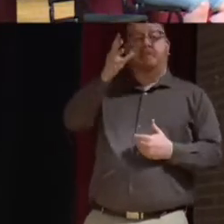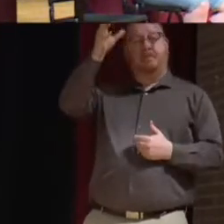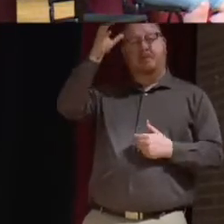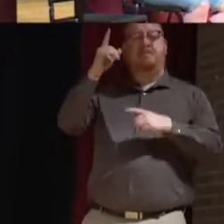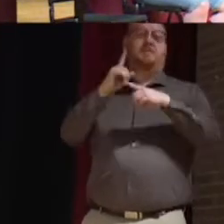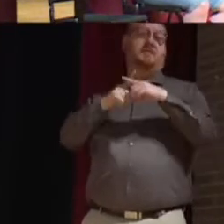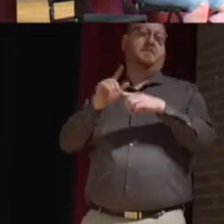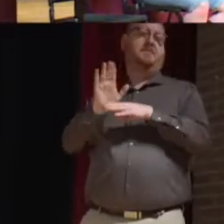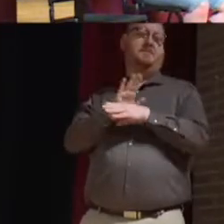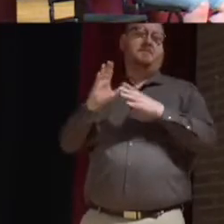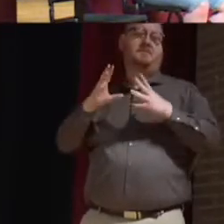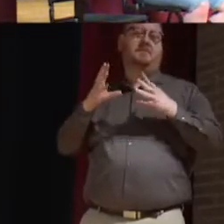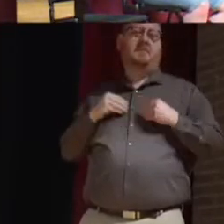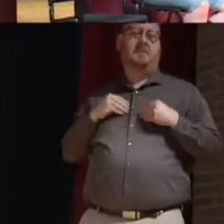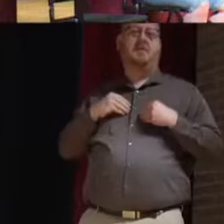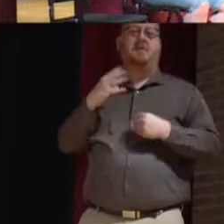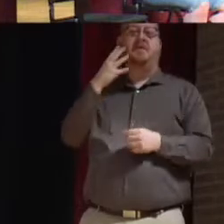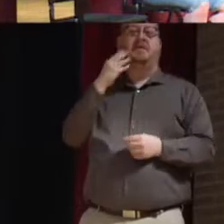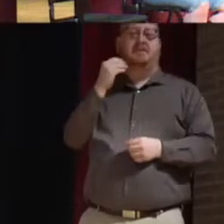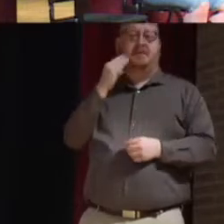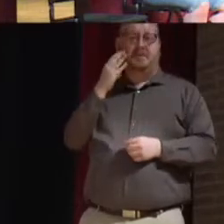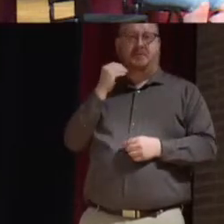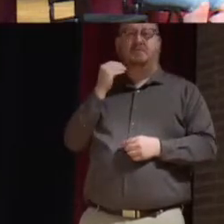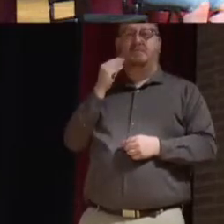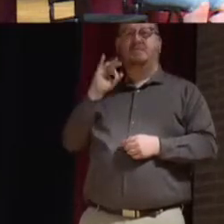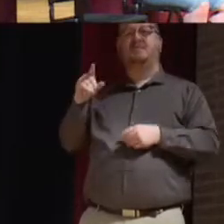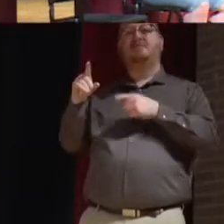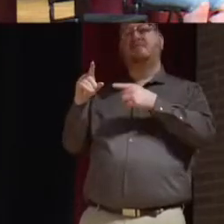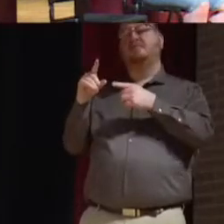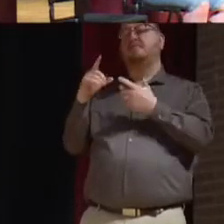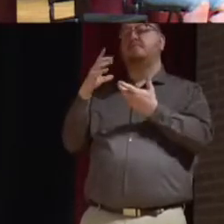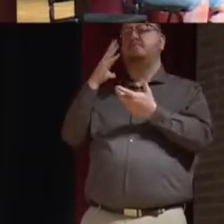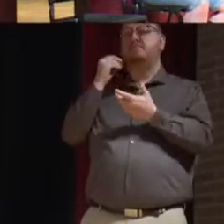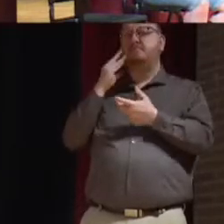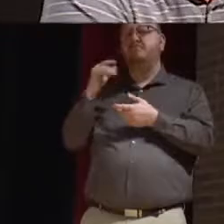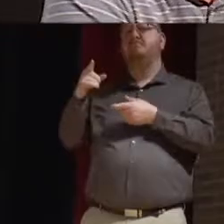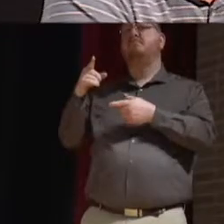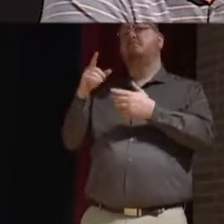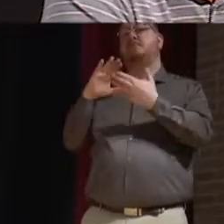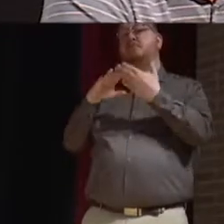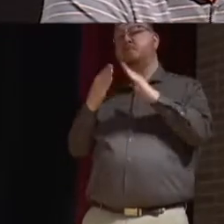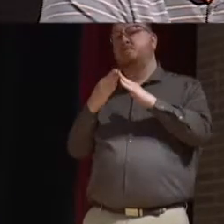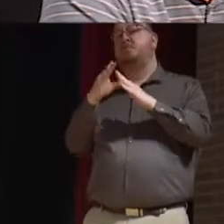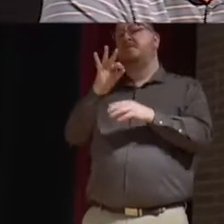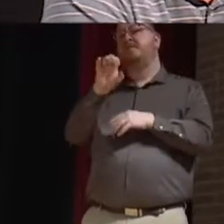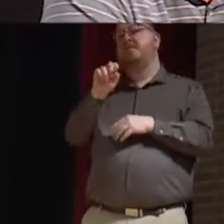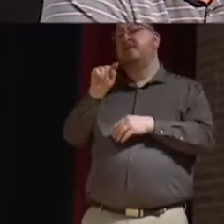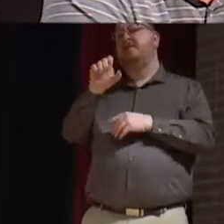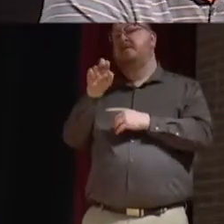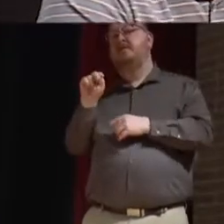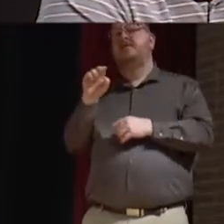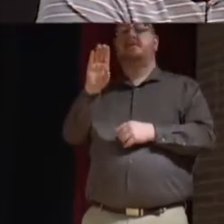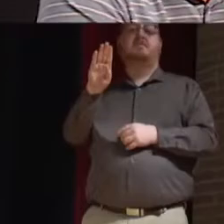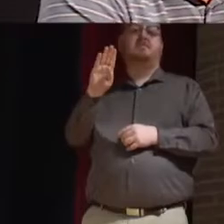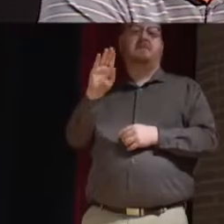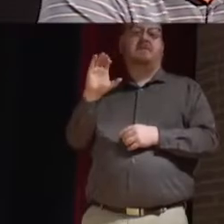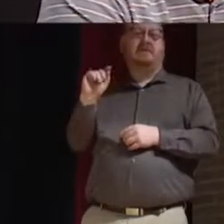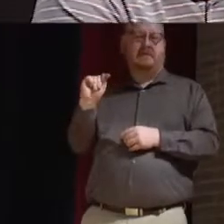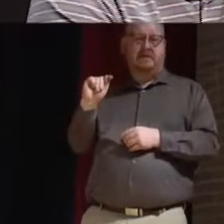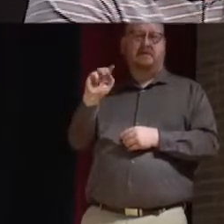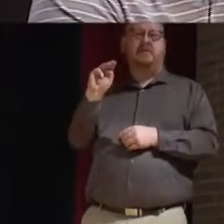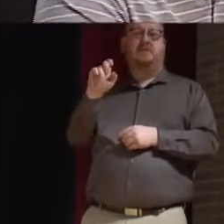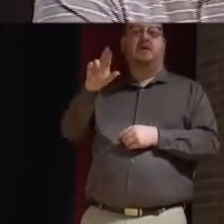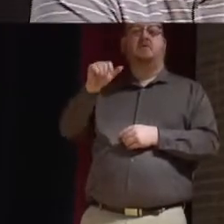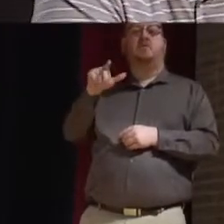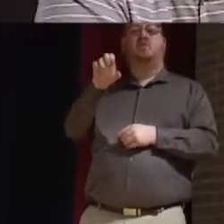I own Experience Community Threads in Genesee Valley Mall, Experience Community Threads of Fenton, and ECT Montrose, and looking to